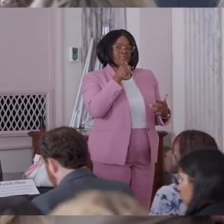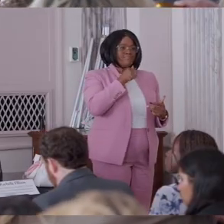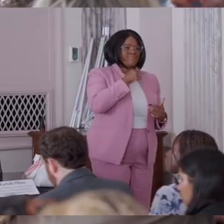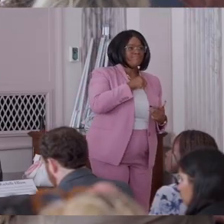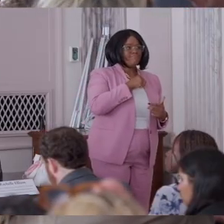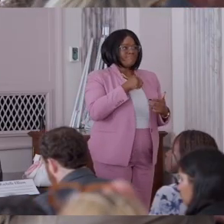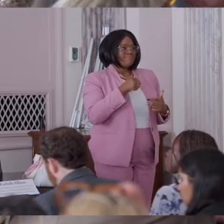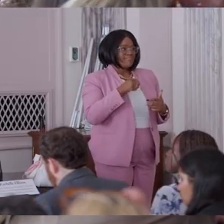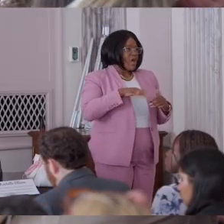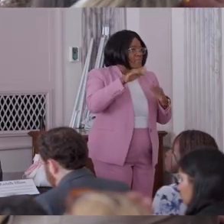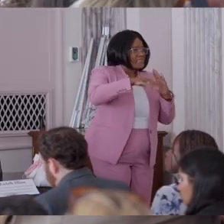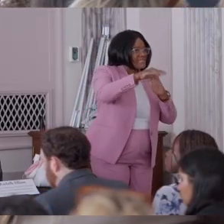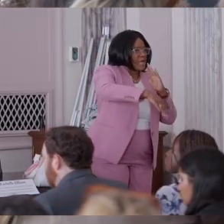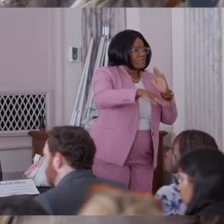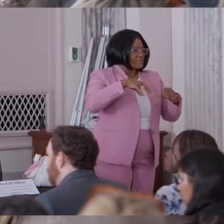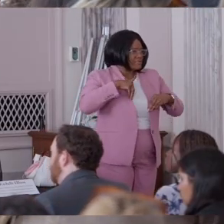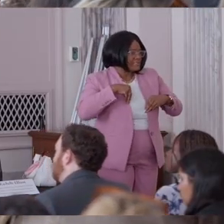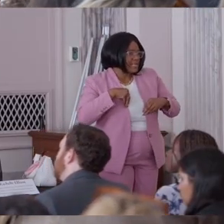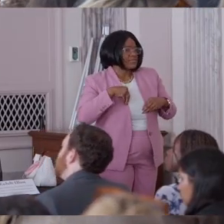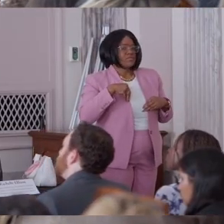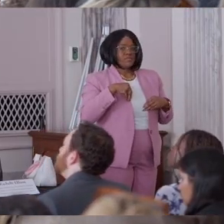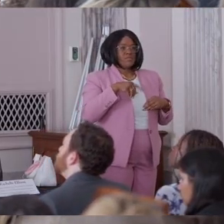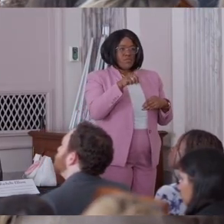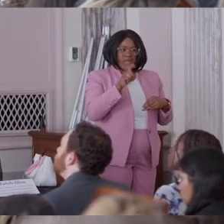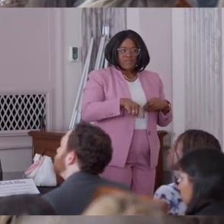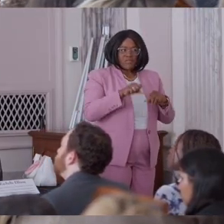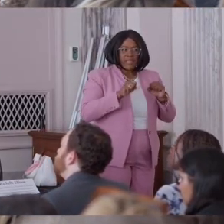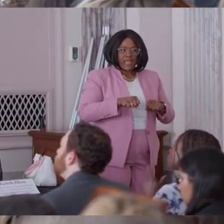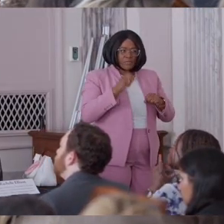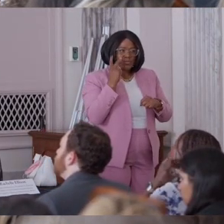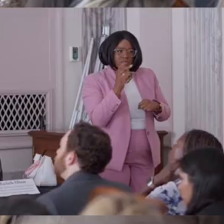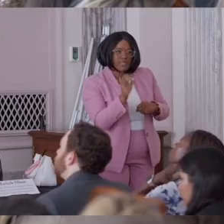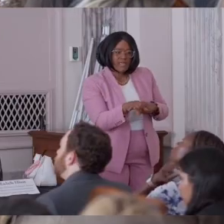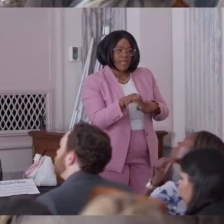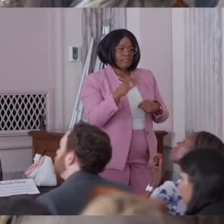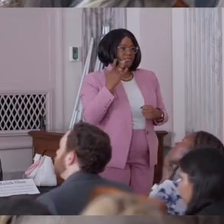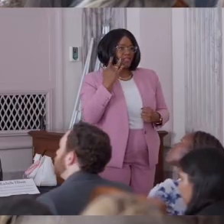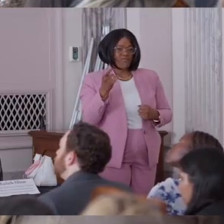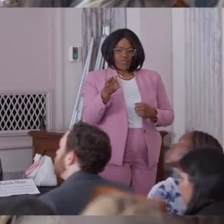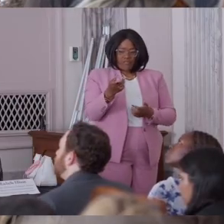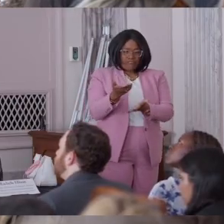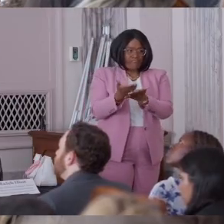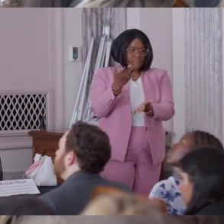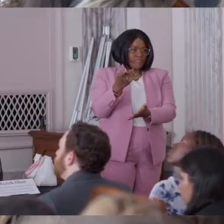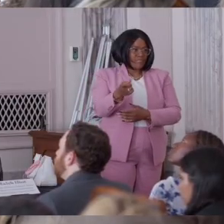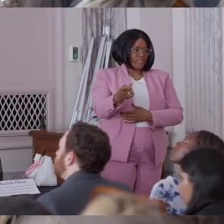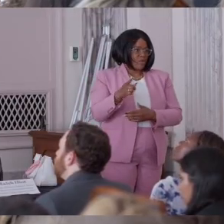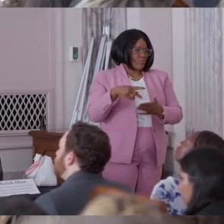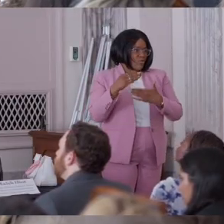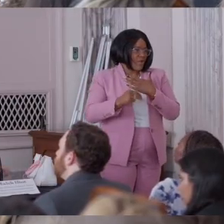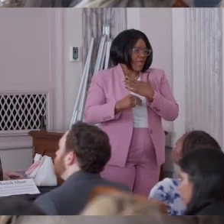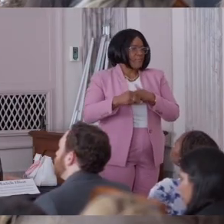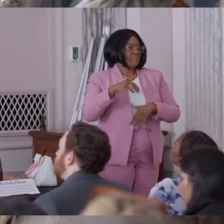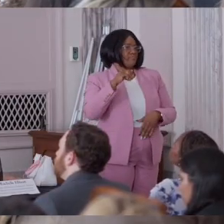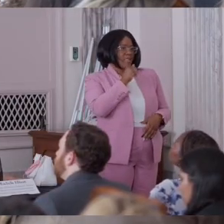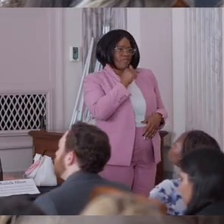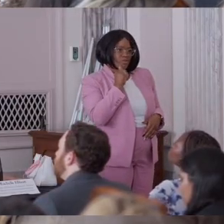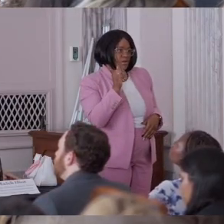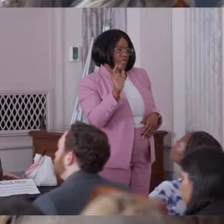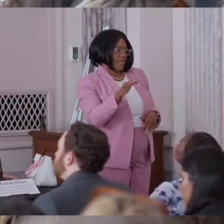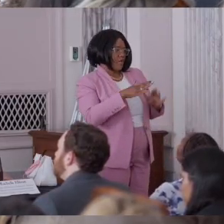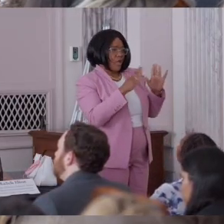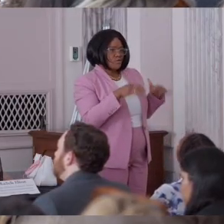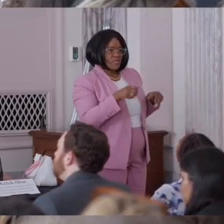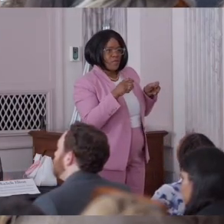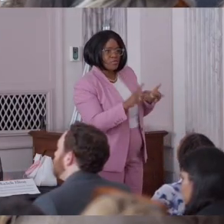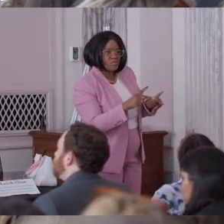streams, because no one, to braid those funding streams. We see it in California with their CalAIM program. We see it in Arizona with Housing